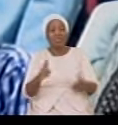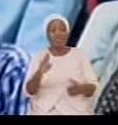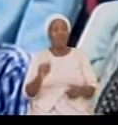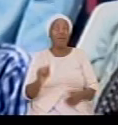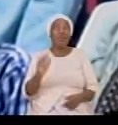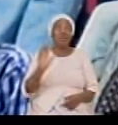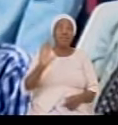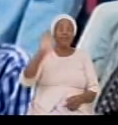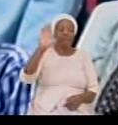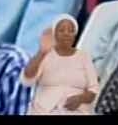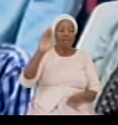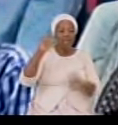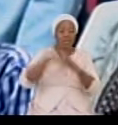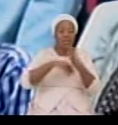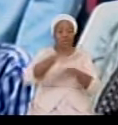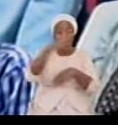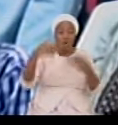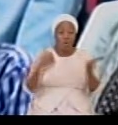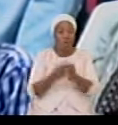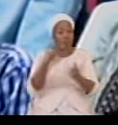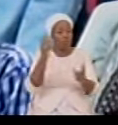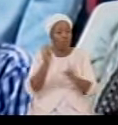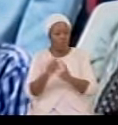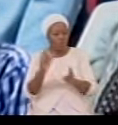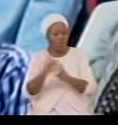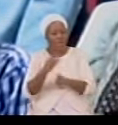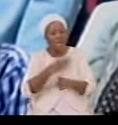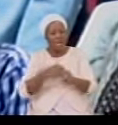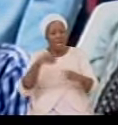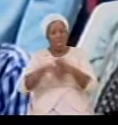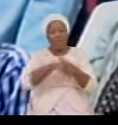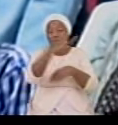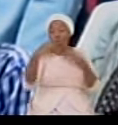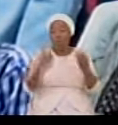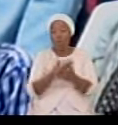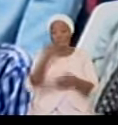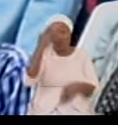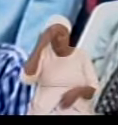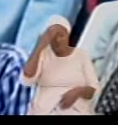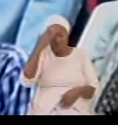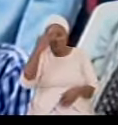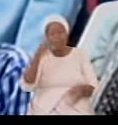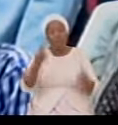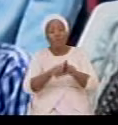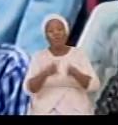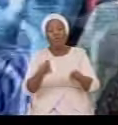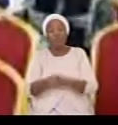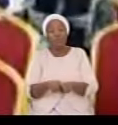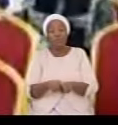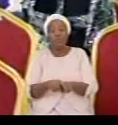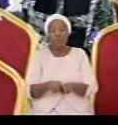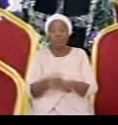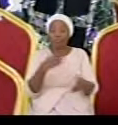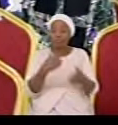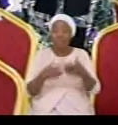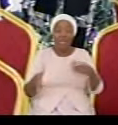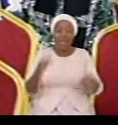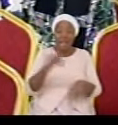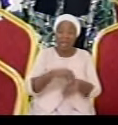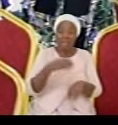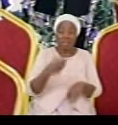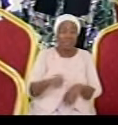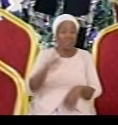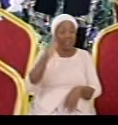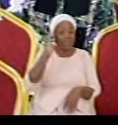by him. In all utterance and in all knowledge, even as the testimony of